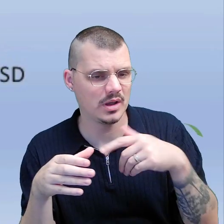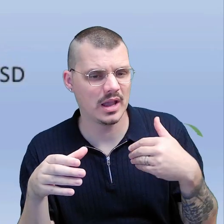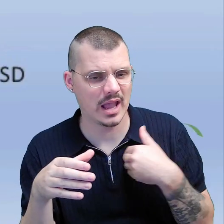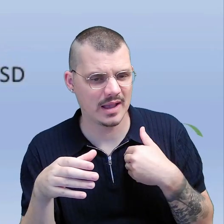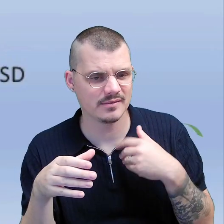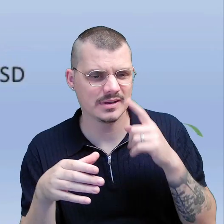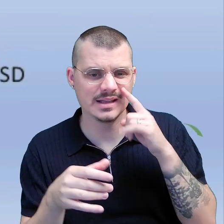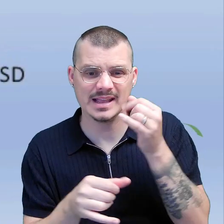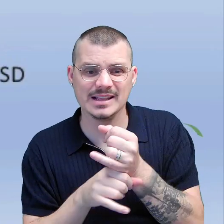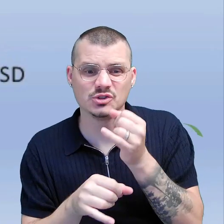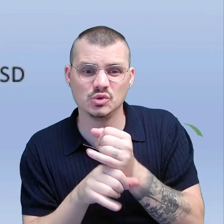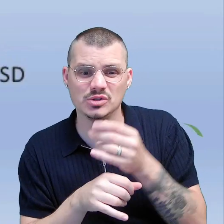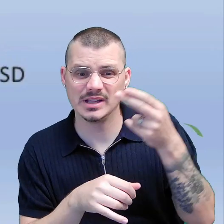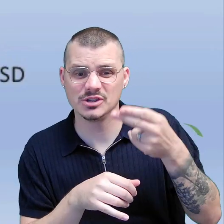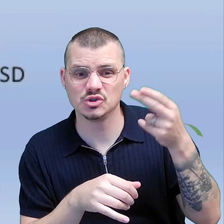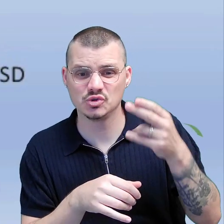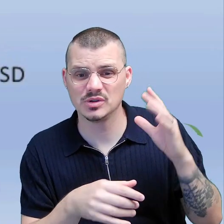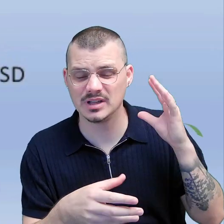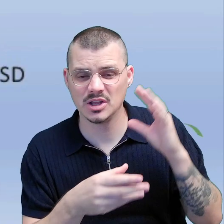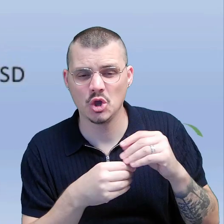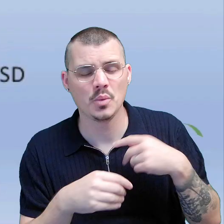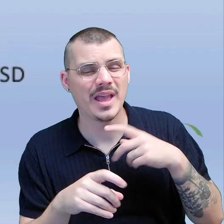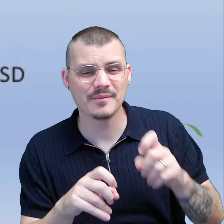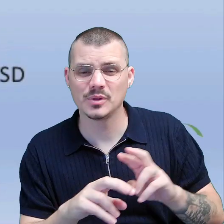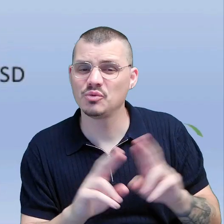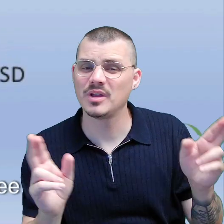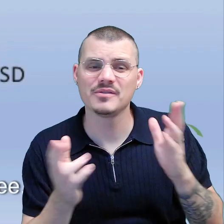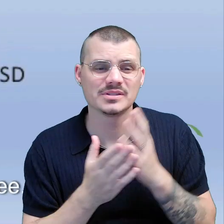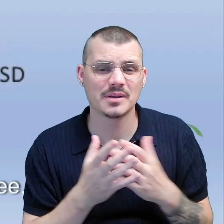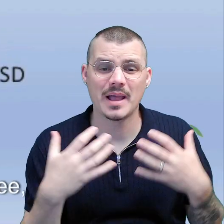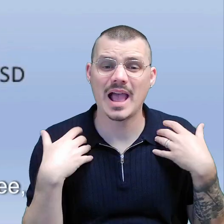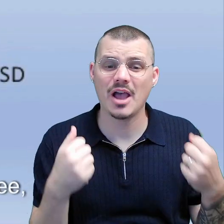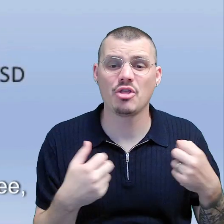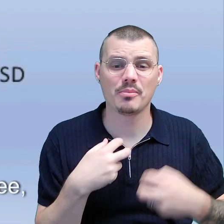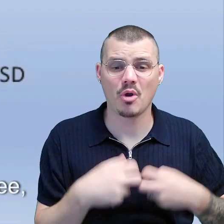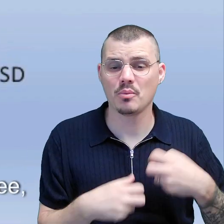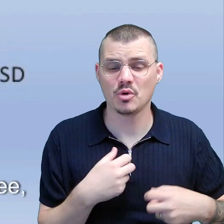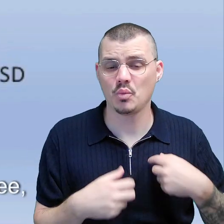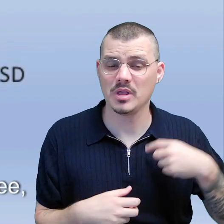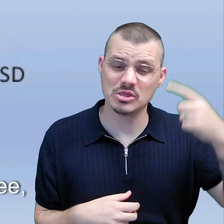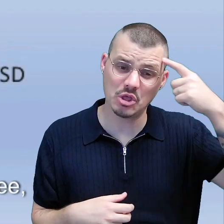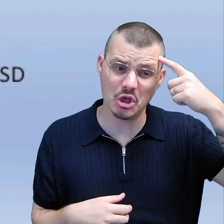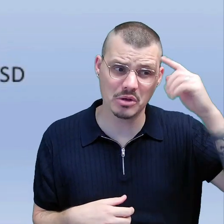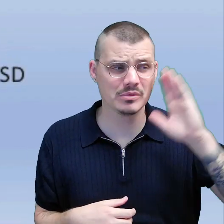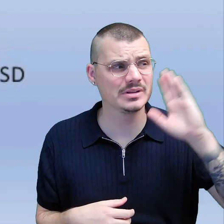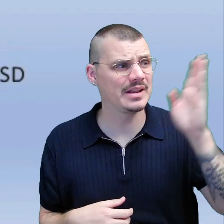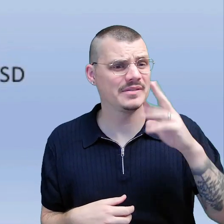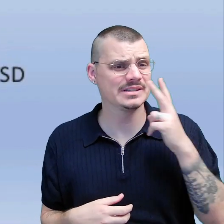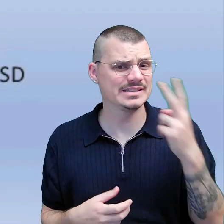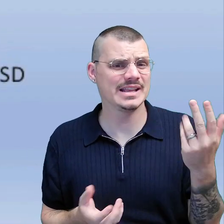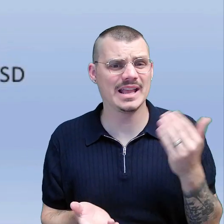who have an institution history, we have to be ready for some health problems we thought we would never see,